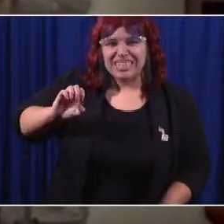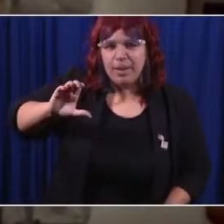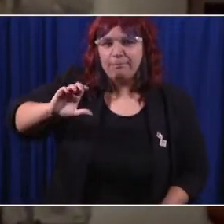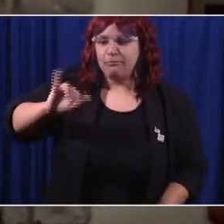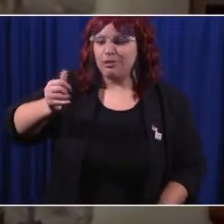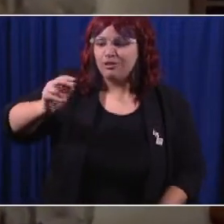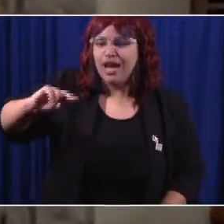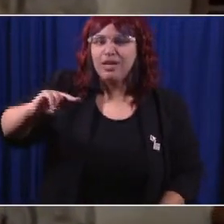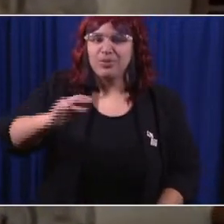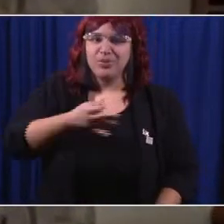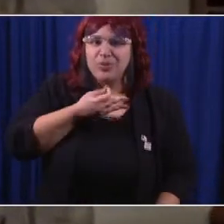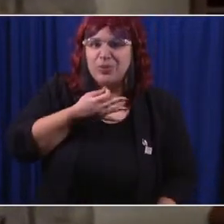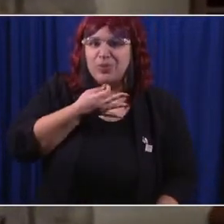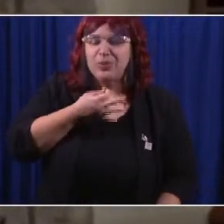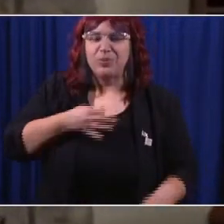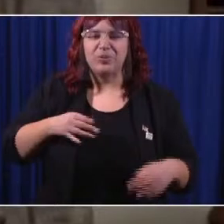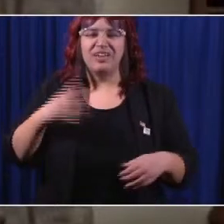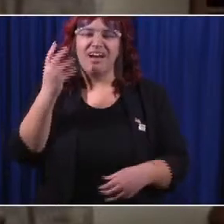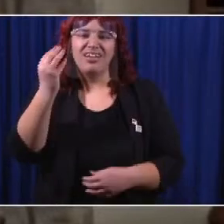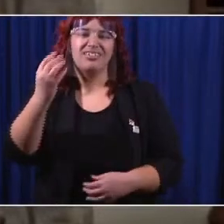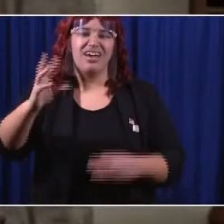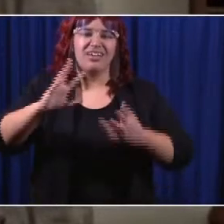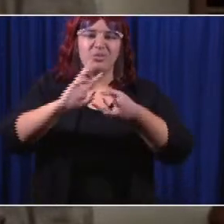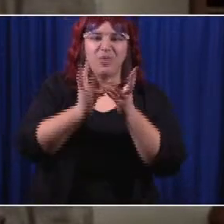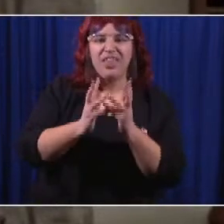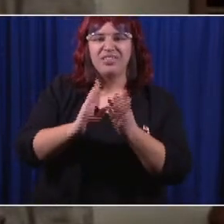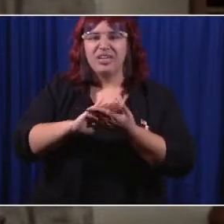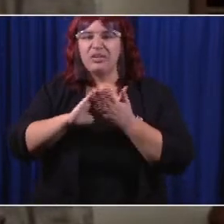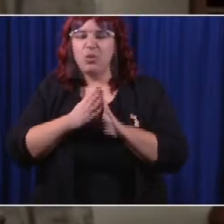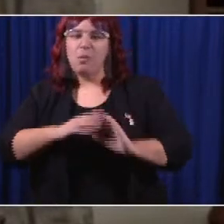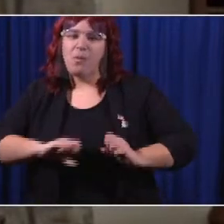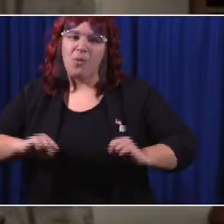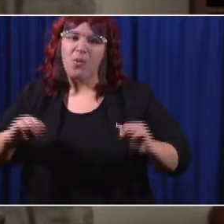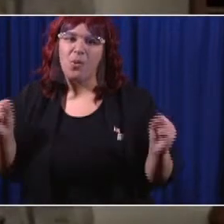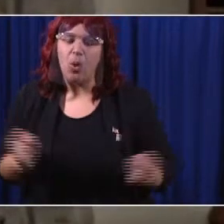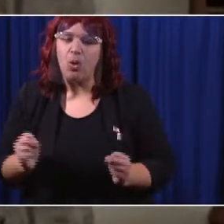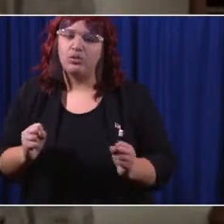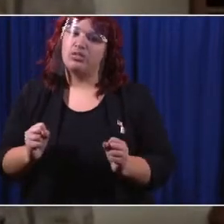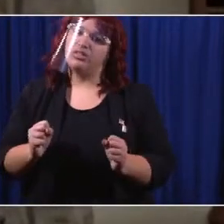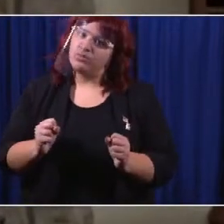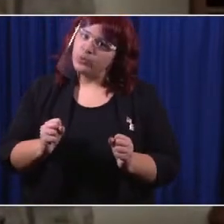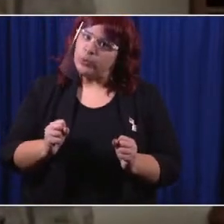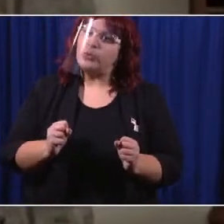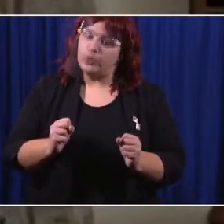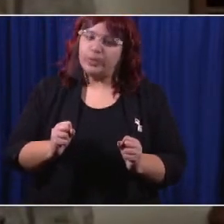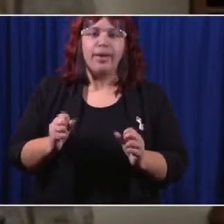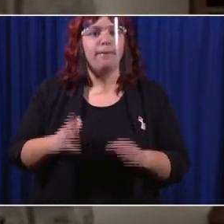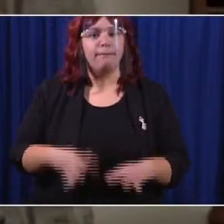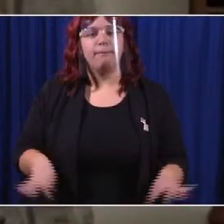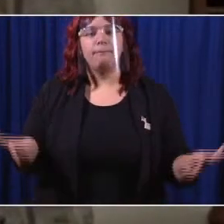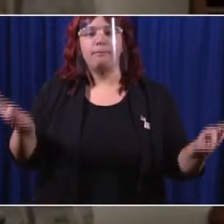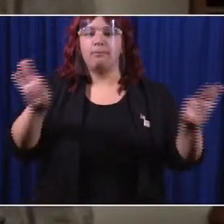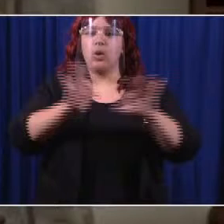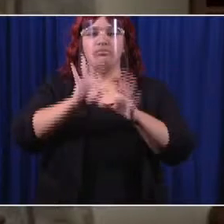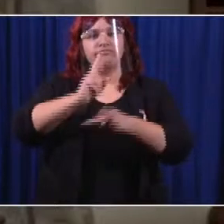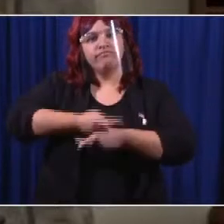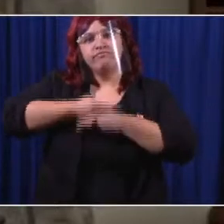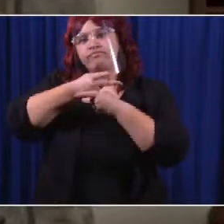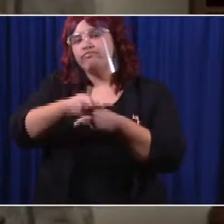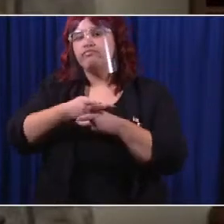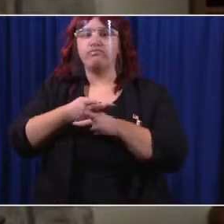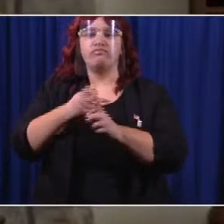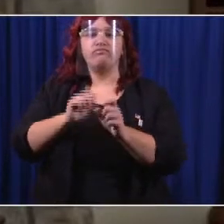important to slow the spread of COVID-19. National Academies of Science, Engineering, and Medicine report, and I quote,